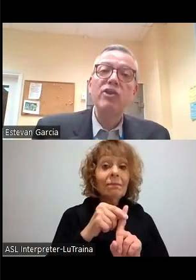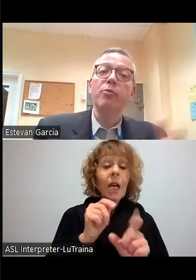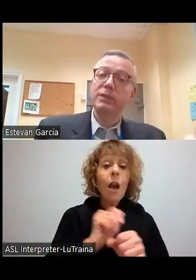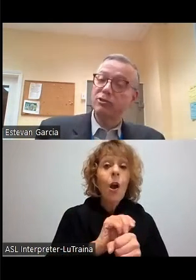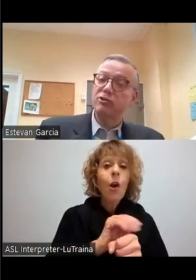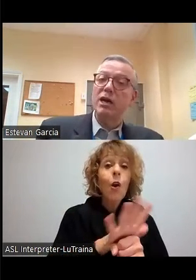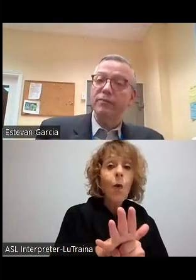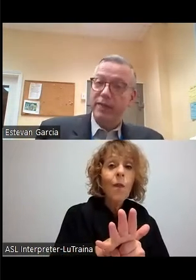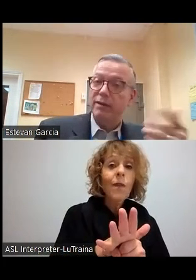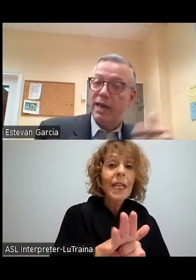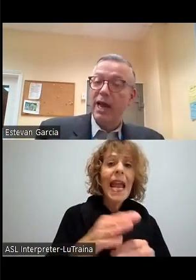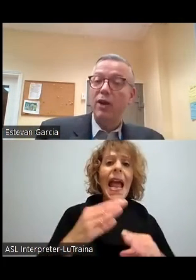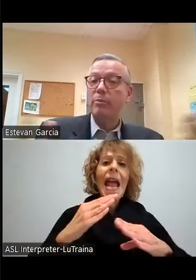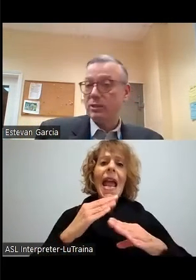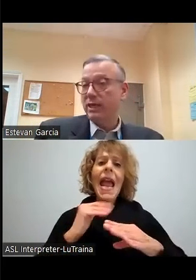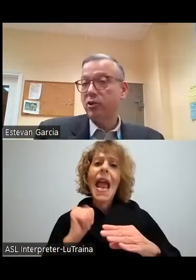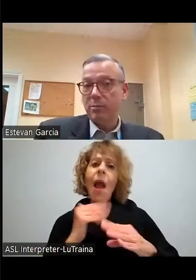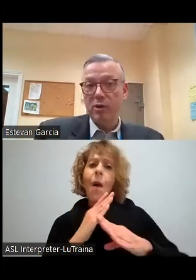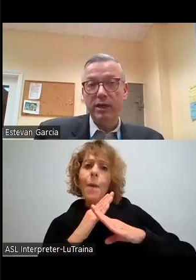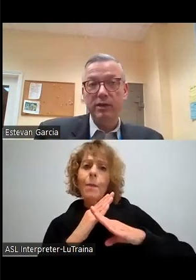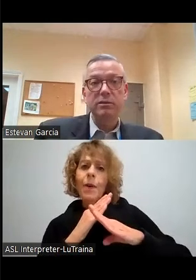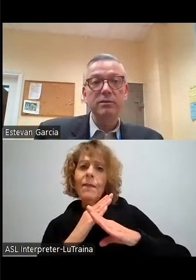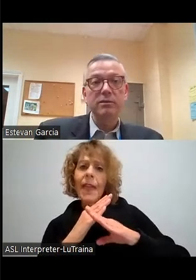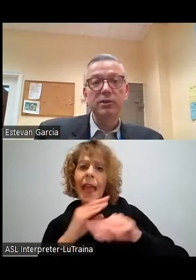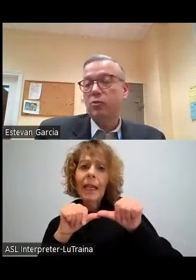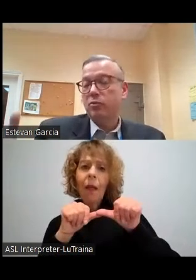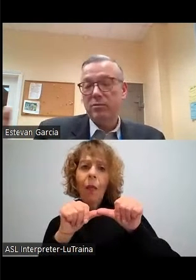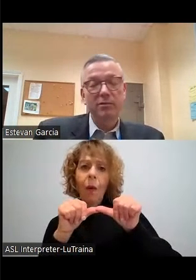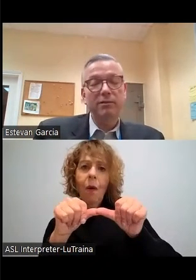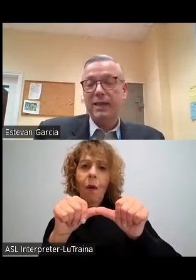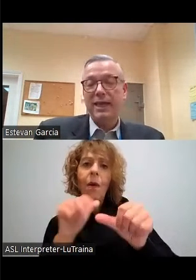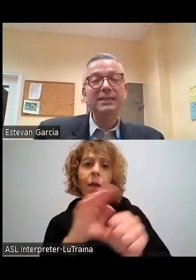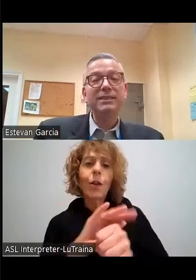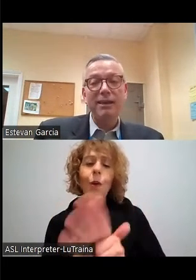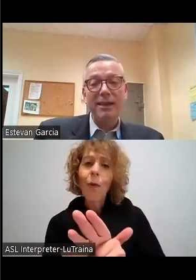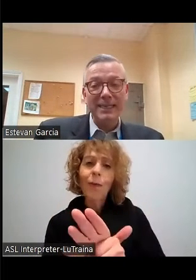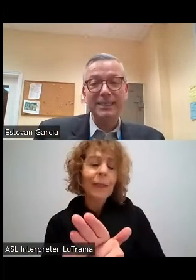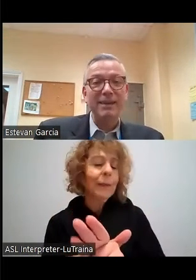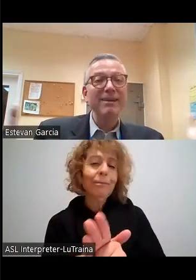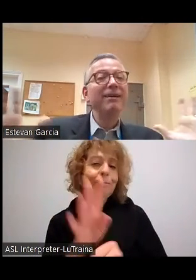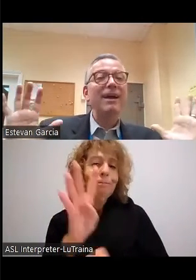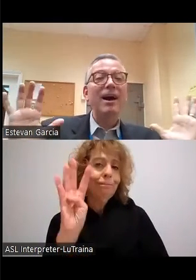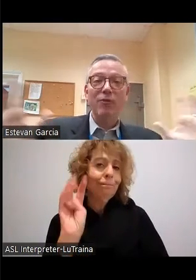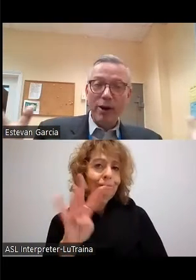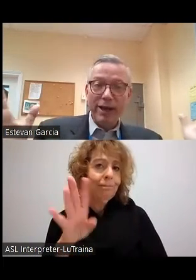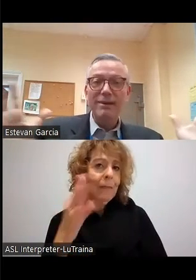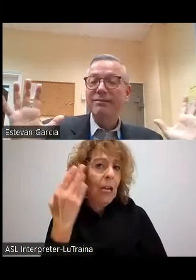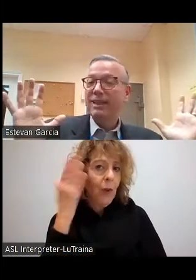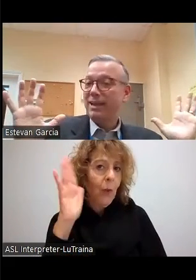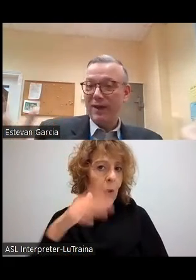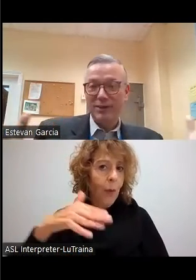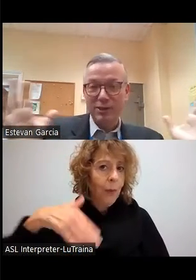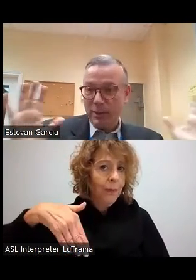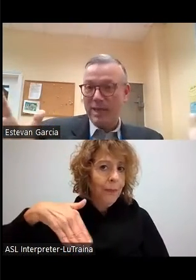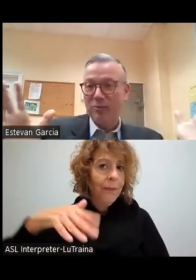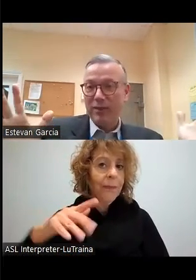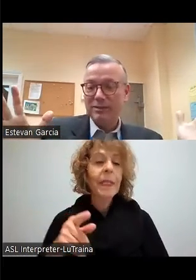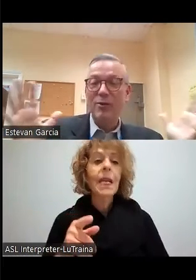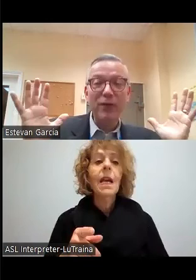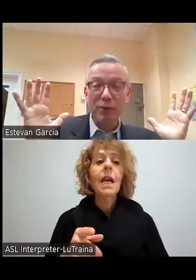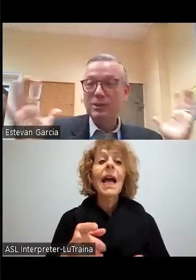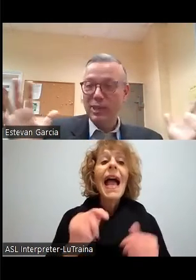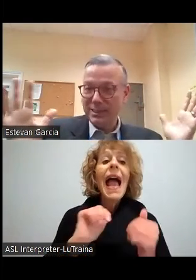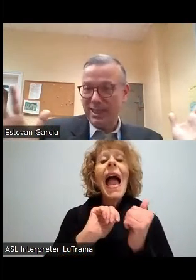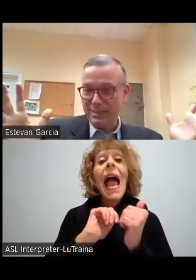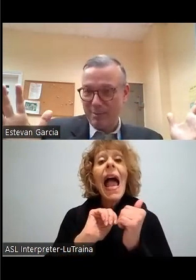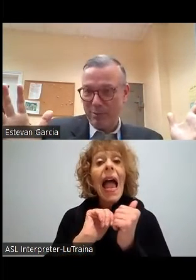So how do you protect yourself then? And how do we protect our communities? So easy, avoid the infection to begin with. So